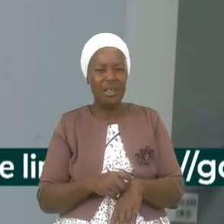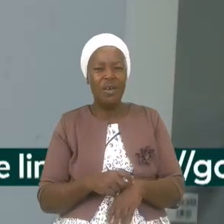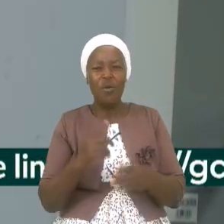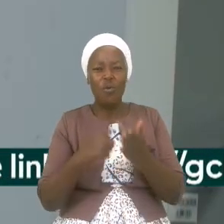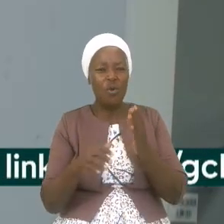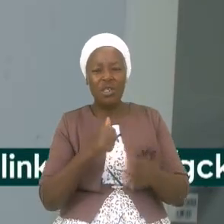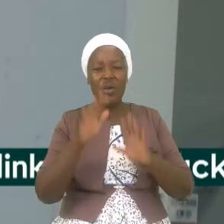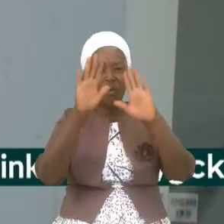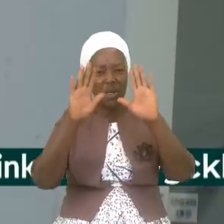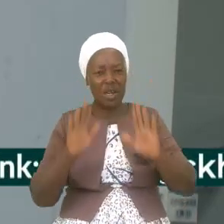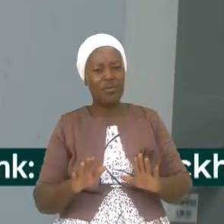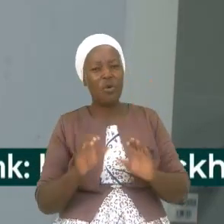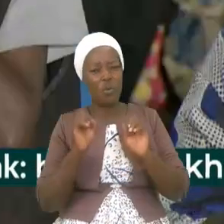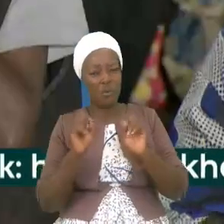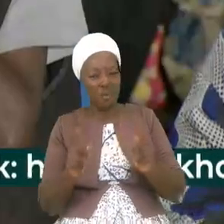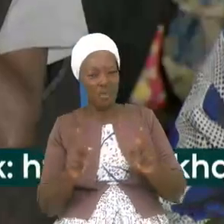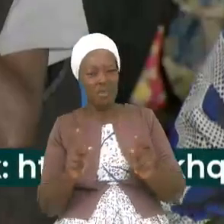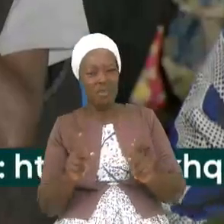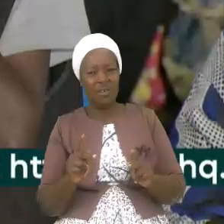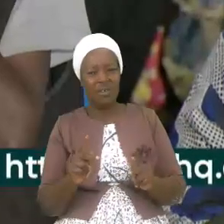Heaven is rejoicing because of you.